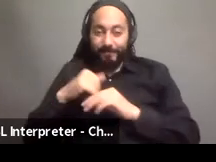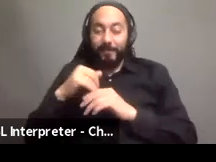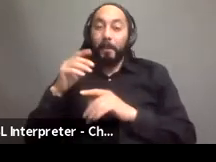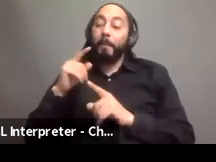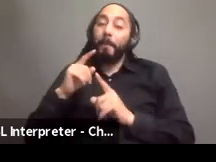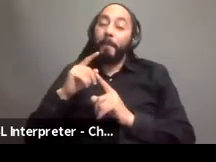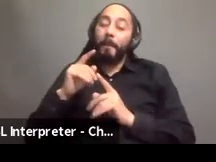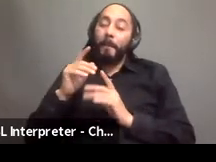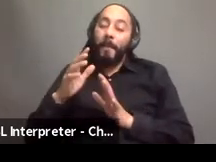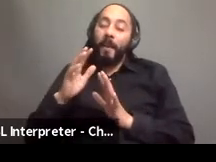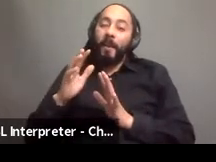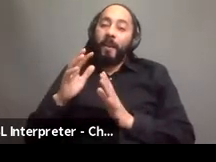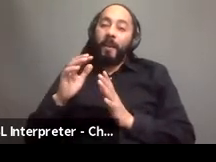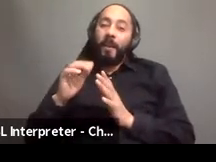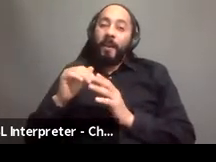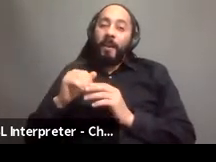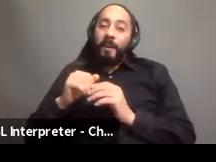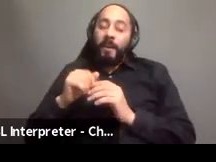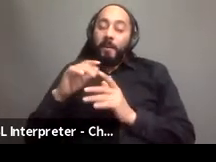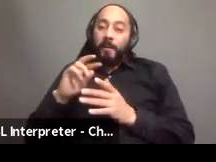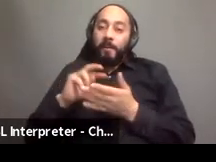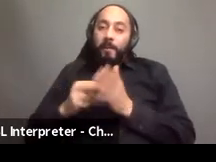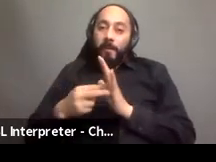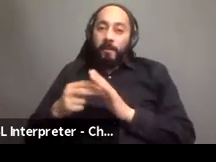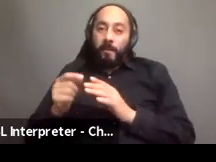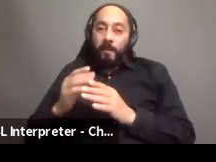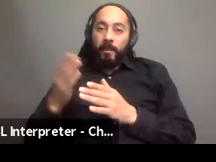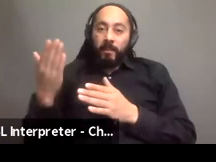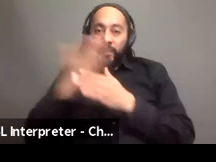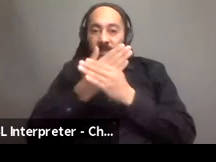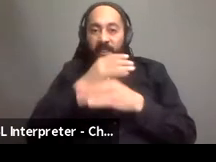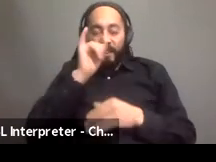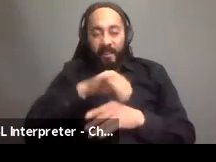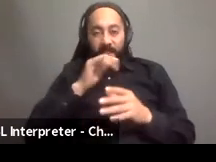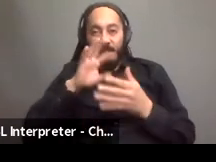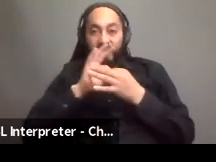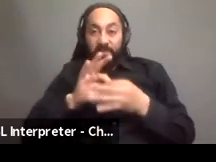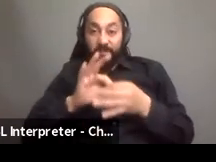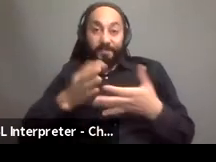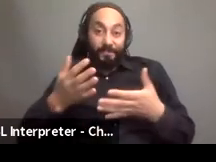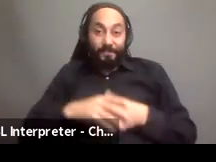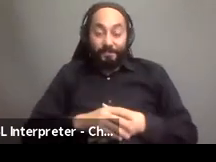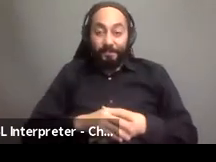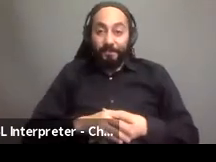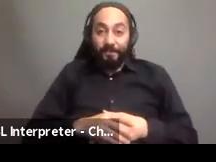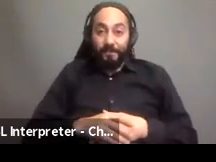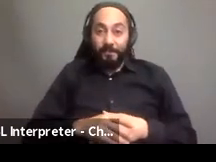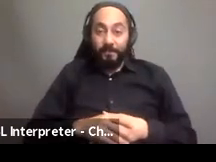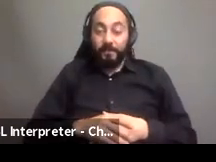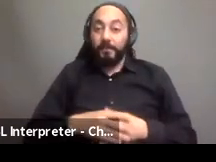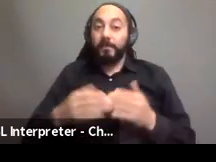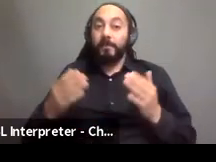I guess disrupting that relationship. What else do we have here? Layla